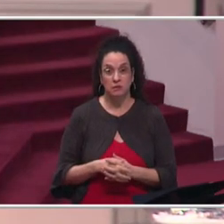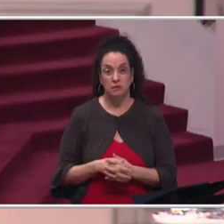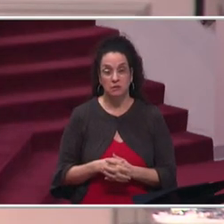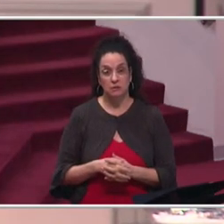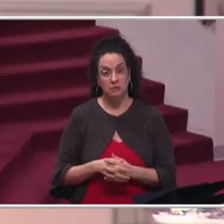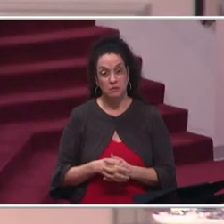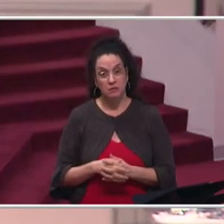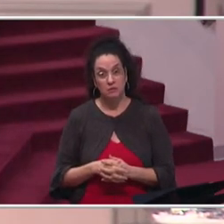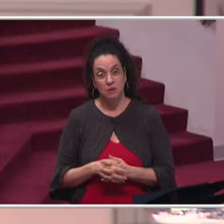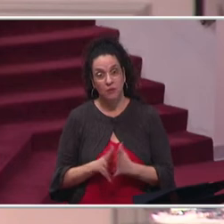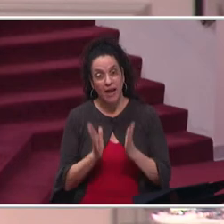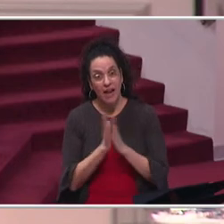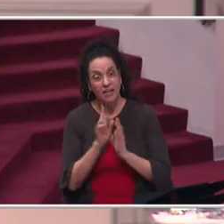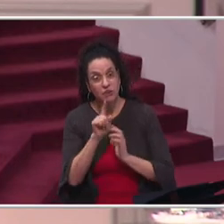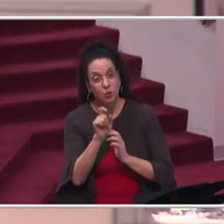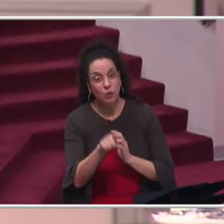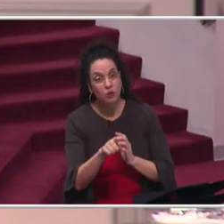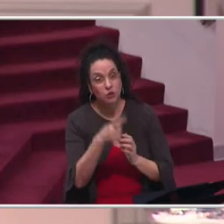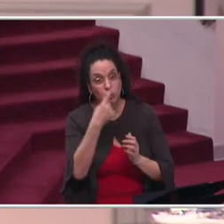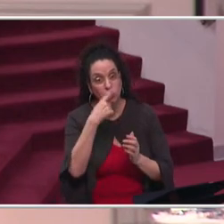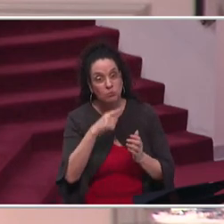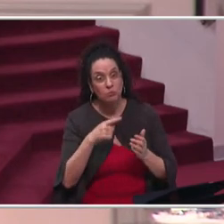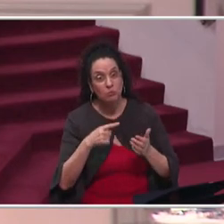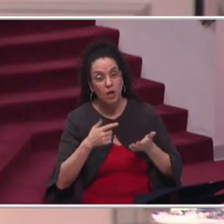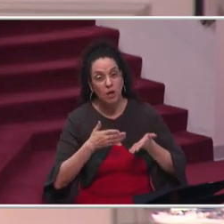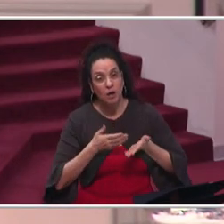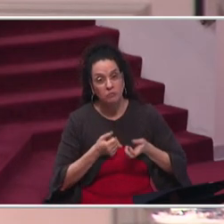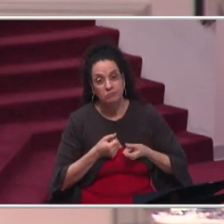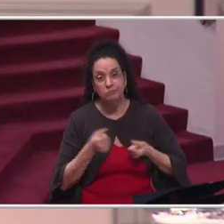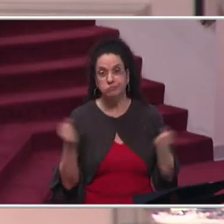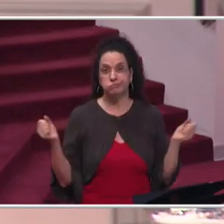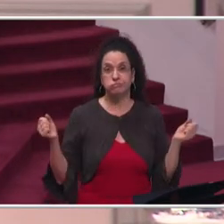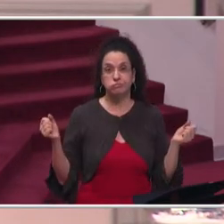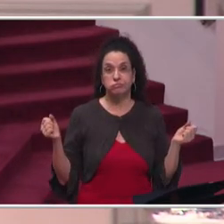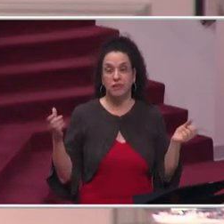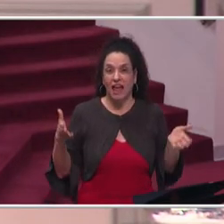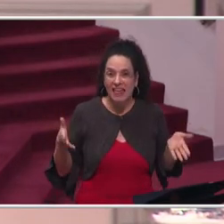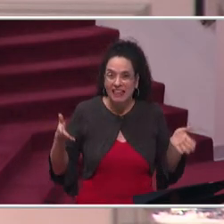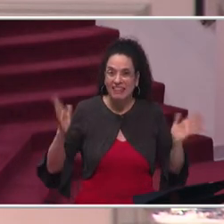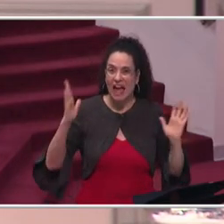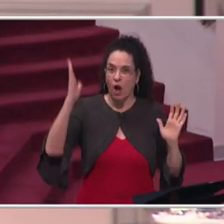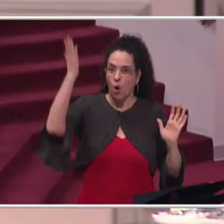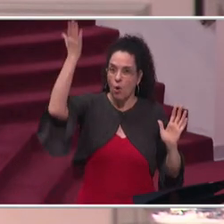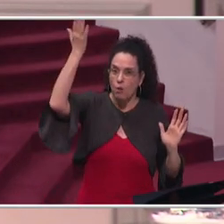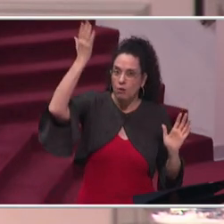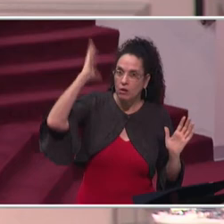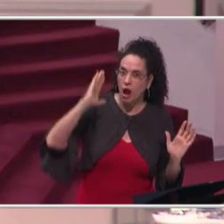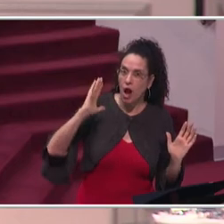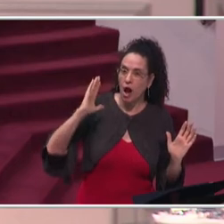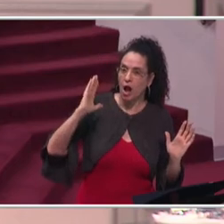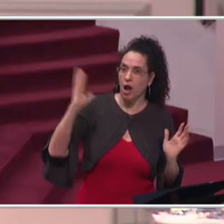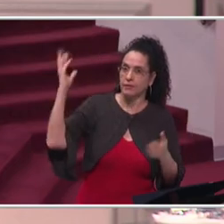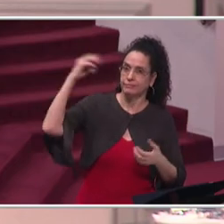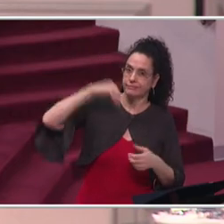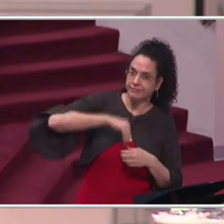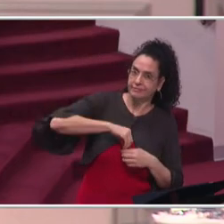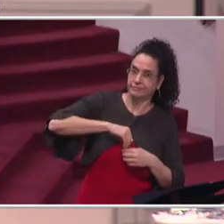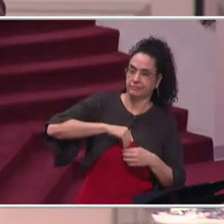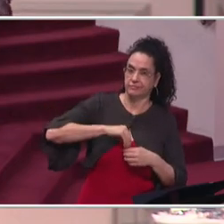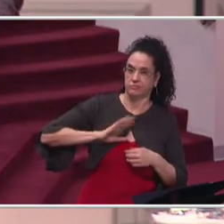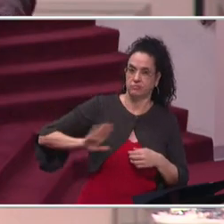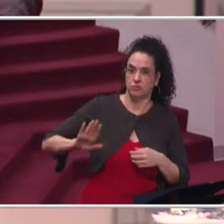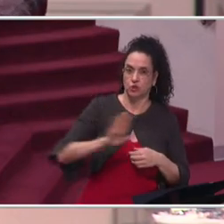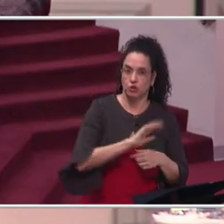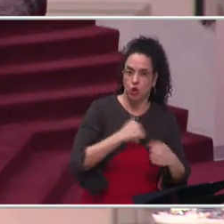Will you open up your life and let him do what he wants to do in your life to bless your life? The